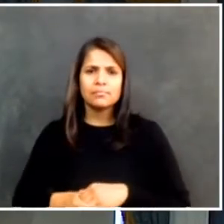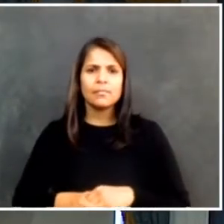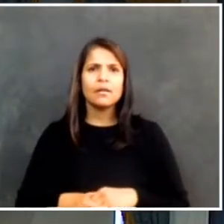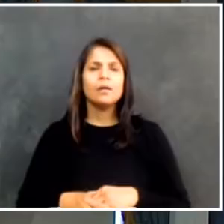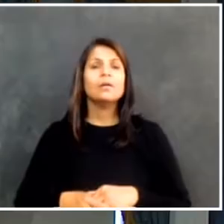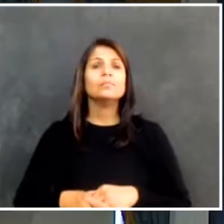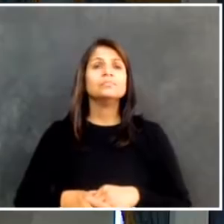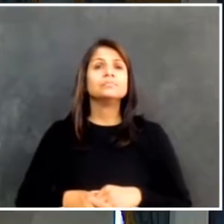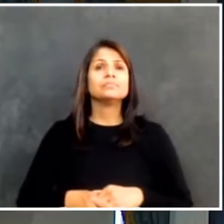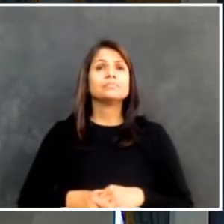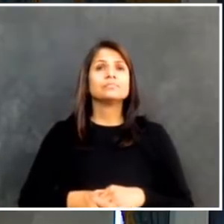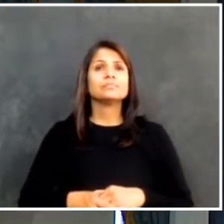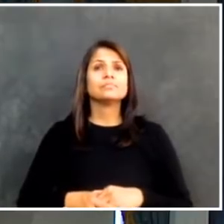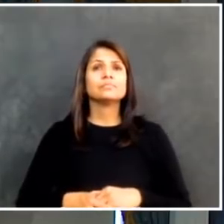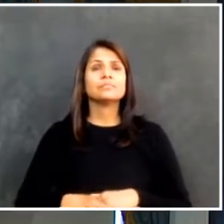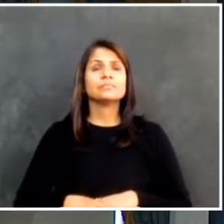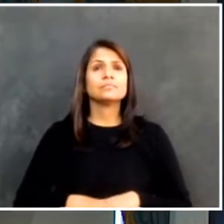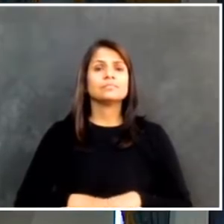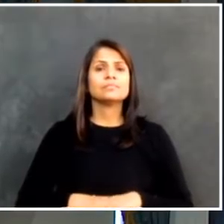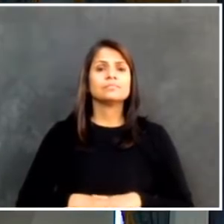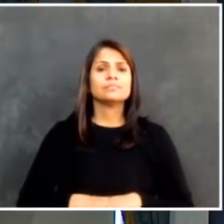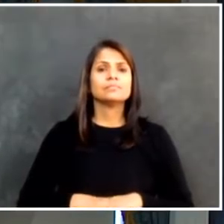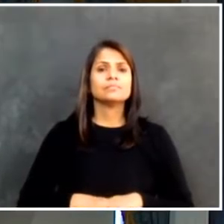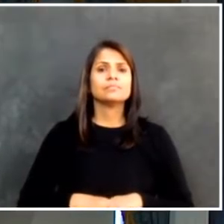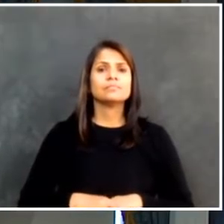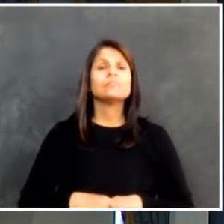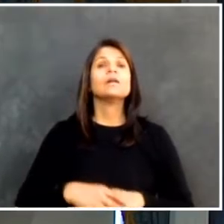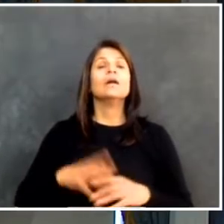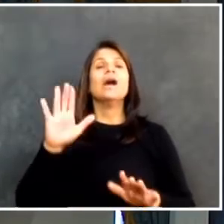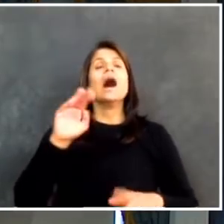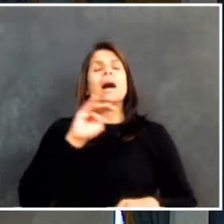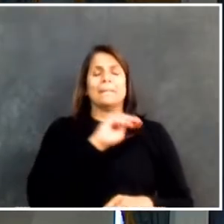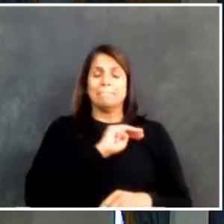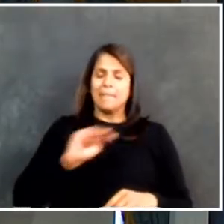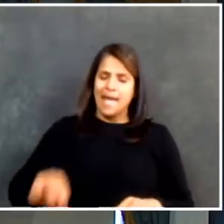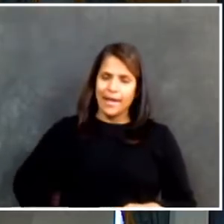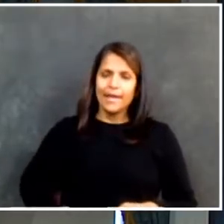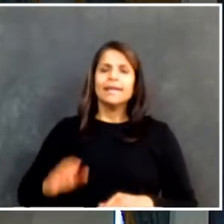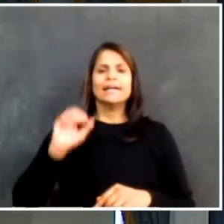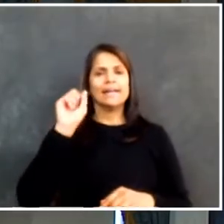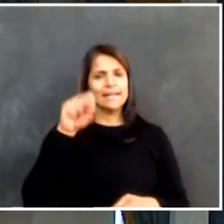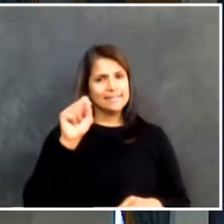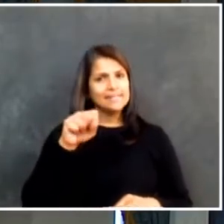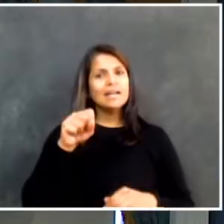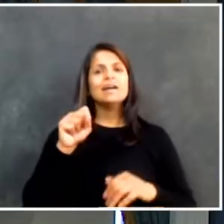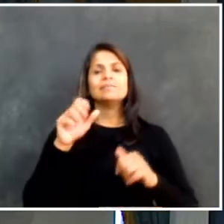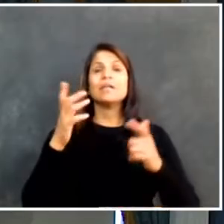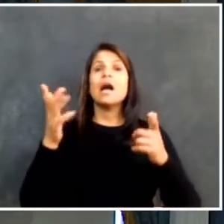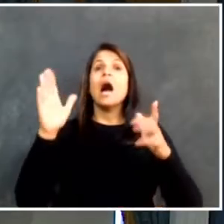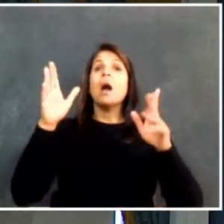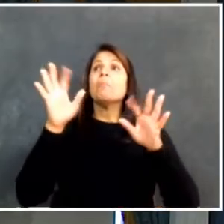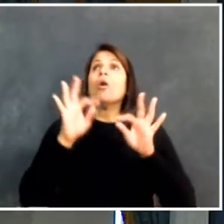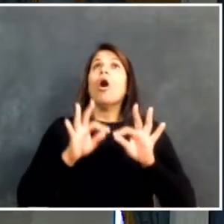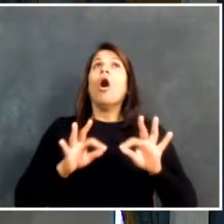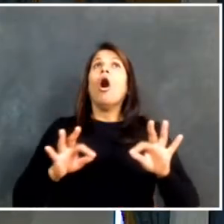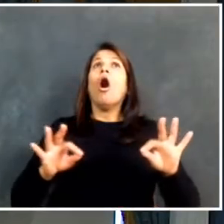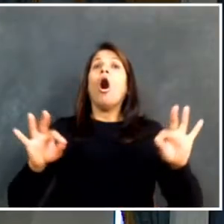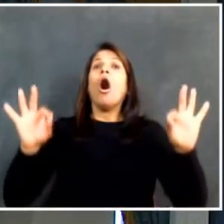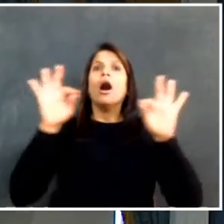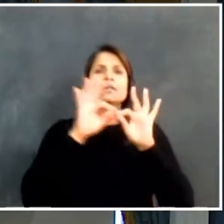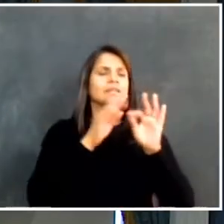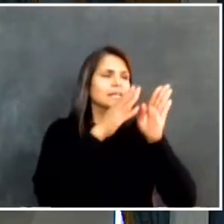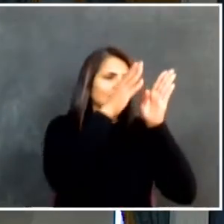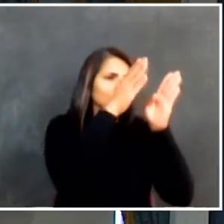again, understanding, Melissa, this is about human beings, and we want to be respectful of the